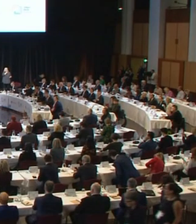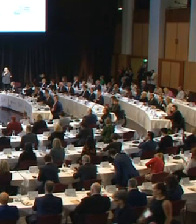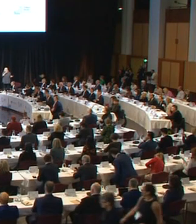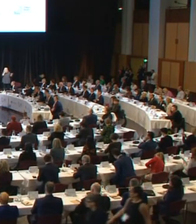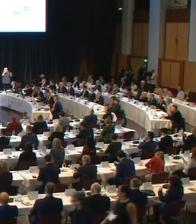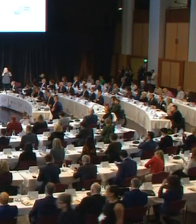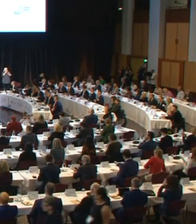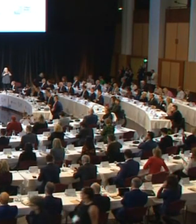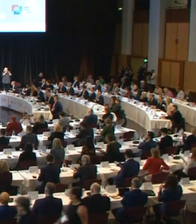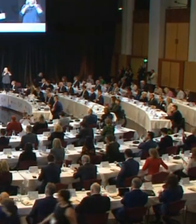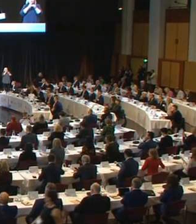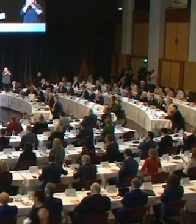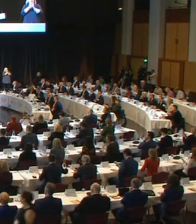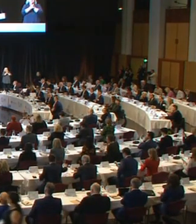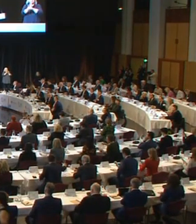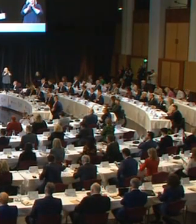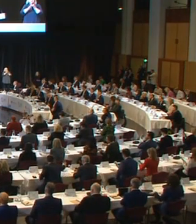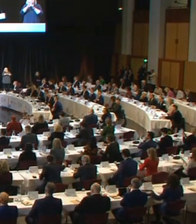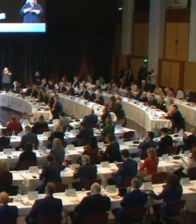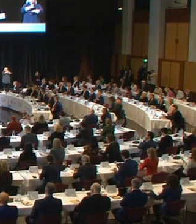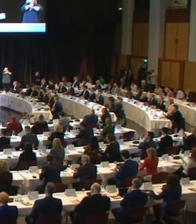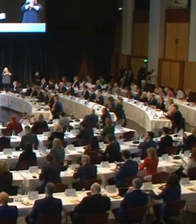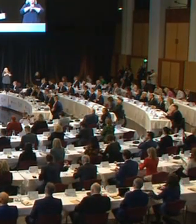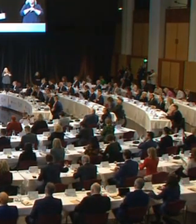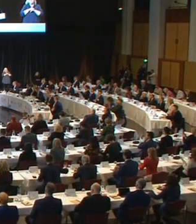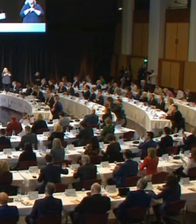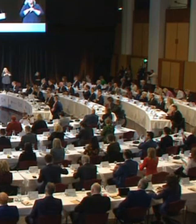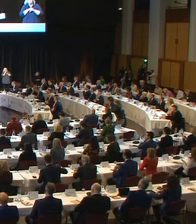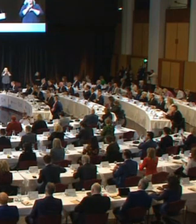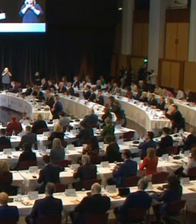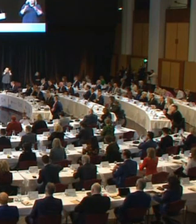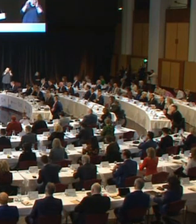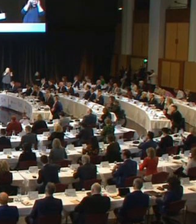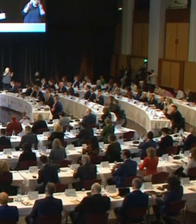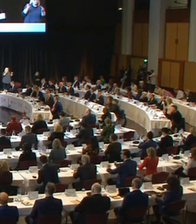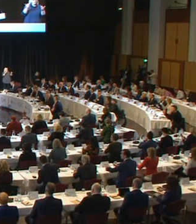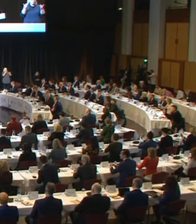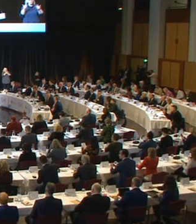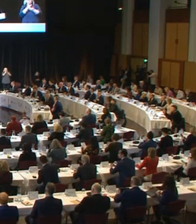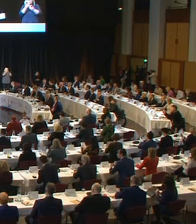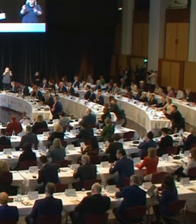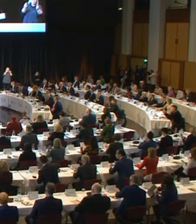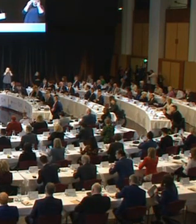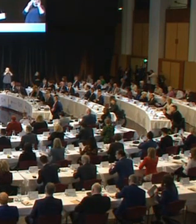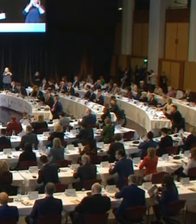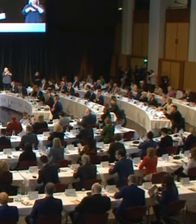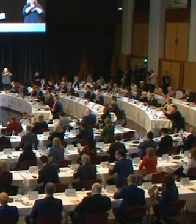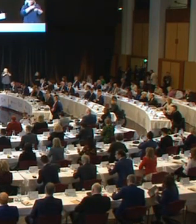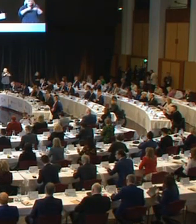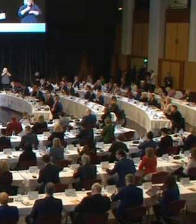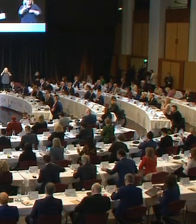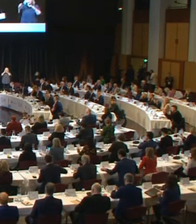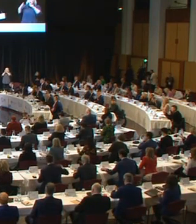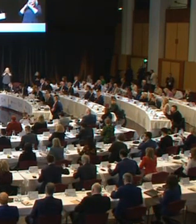welcome to the jobs and skills Summit a very special welcome to everyone watching in offices and homes